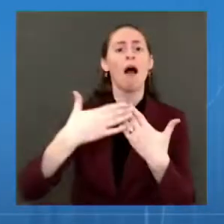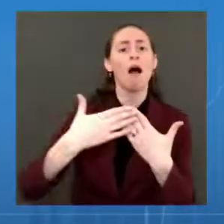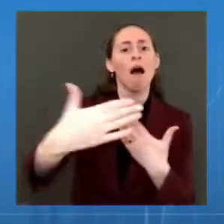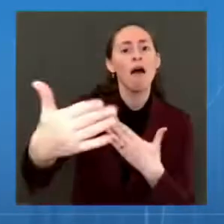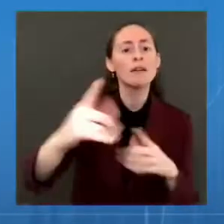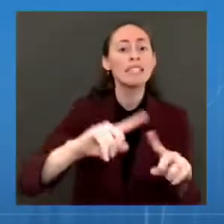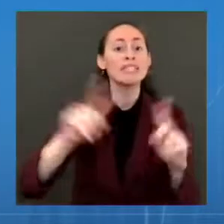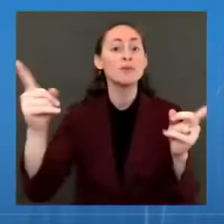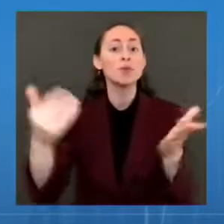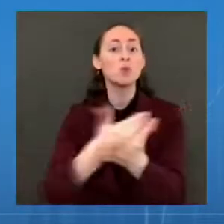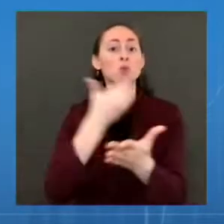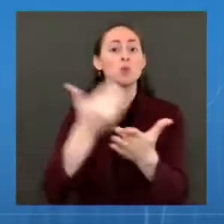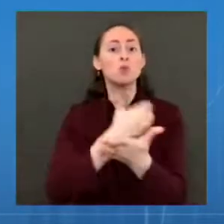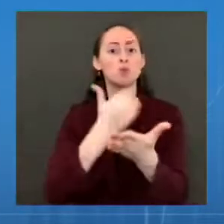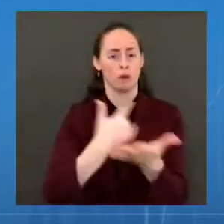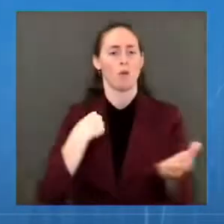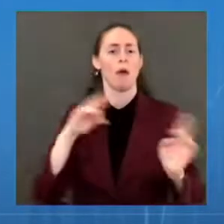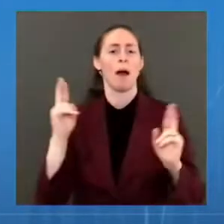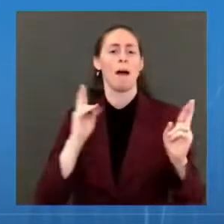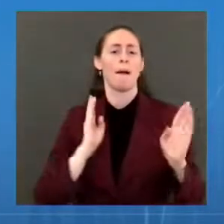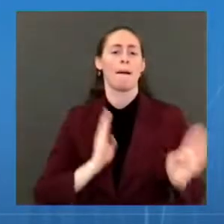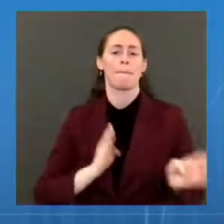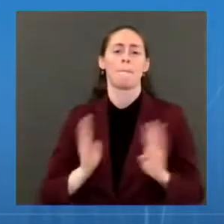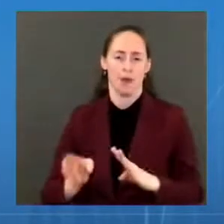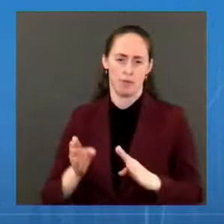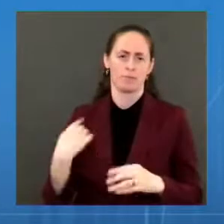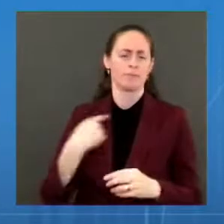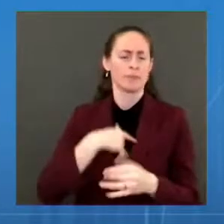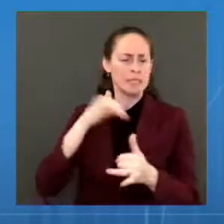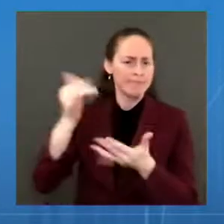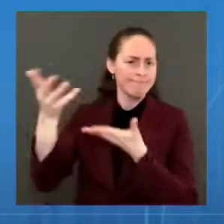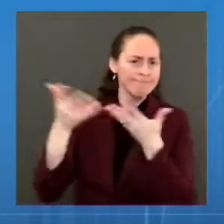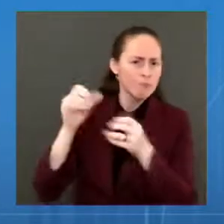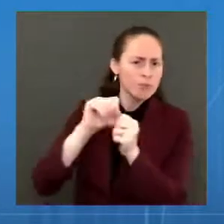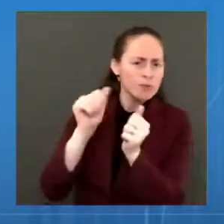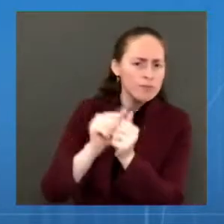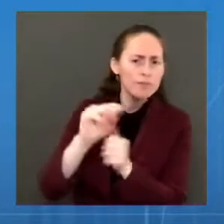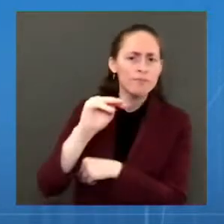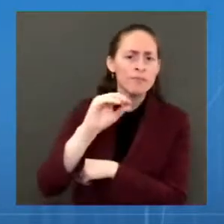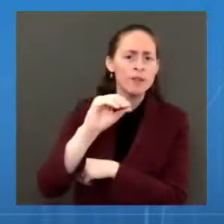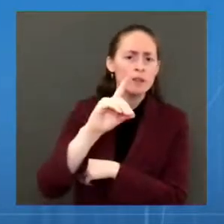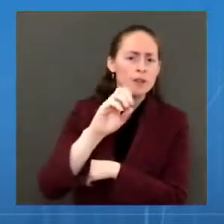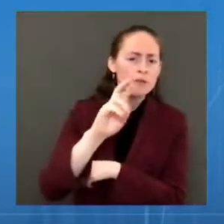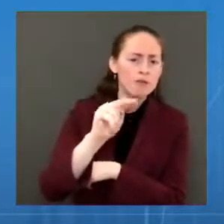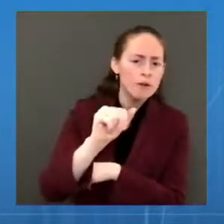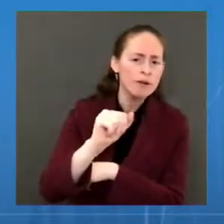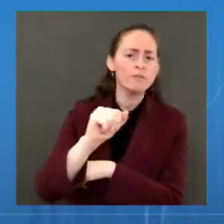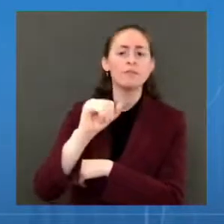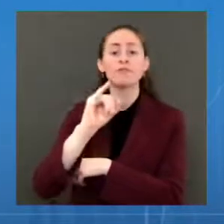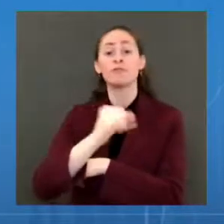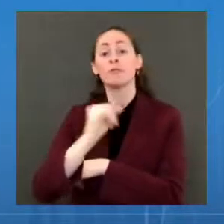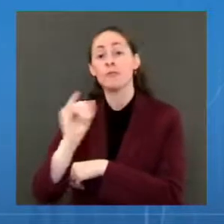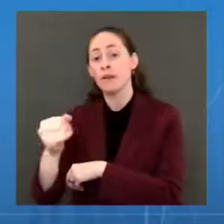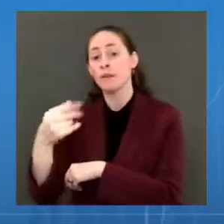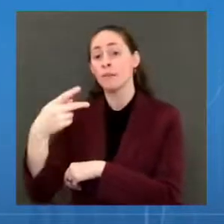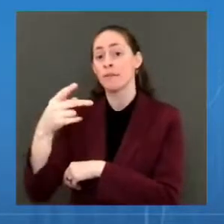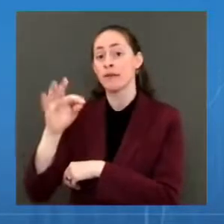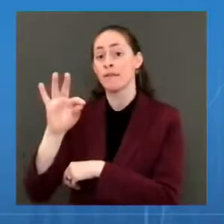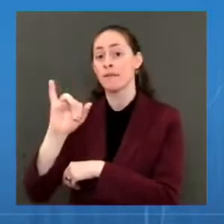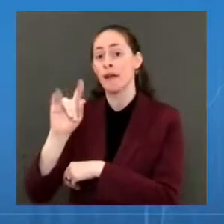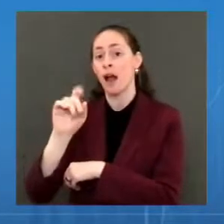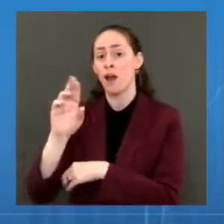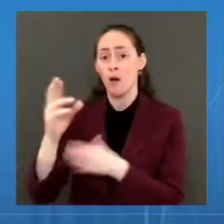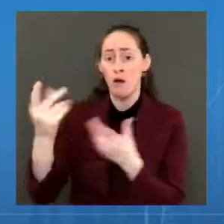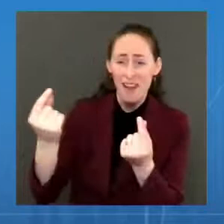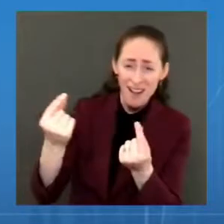the 3 US manufacturers, to expand production and do all they can to help the world. Because we don't defeat this